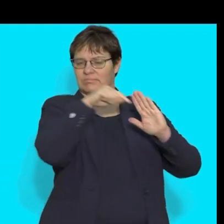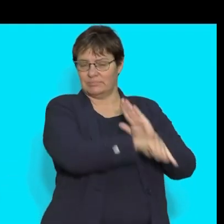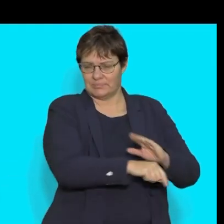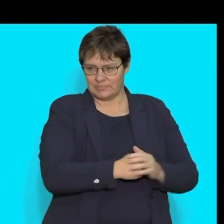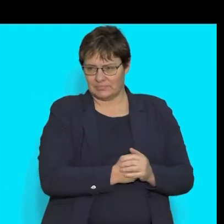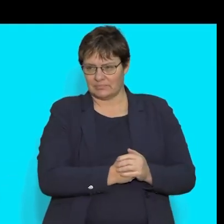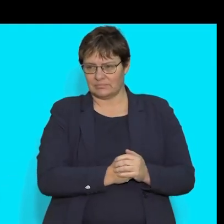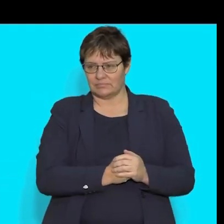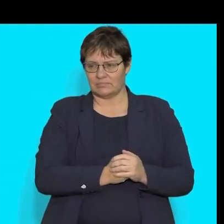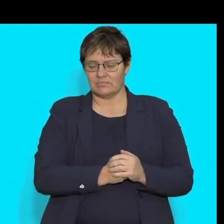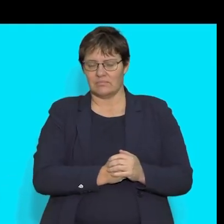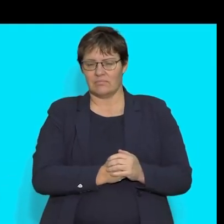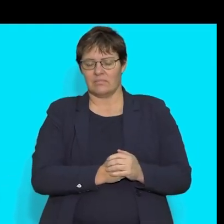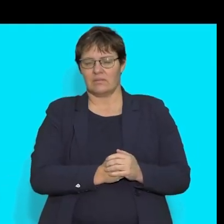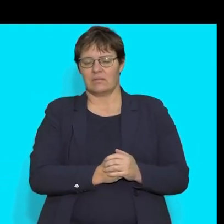detail.